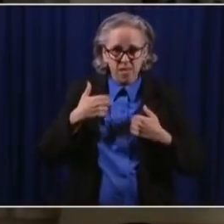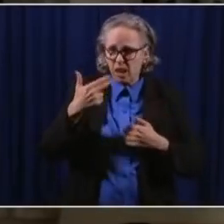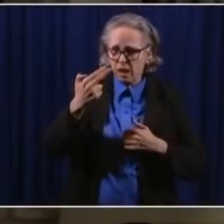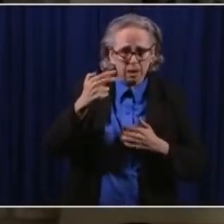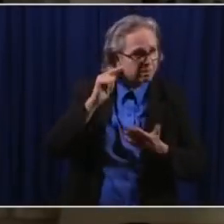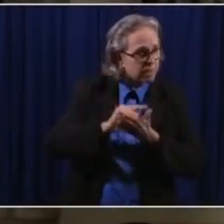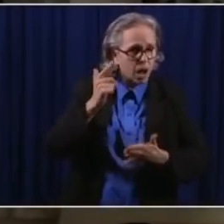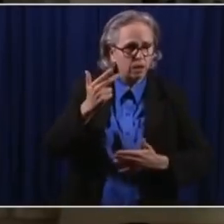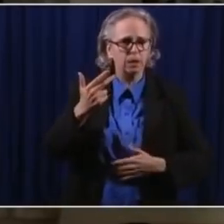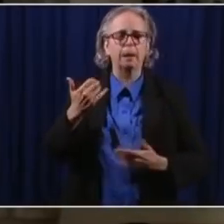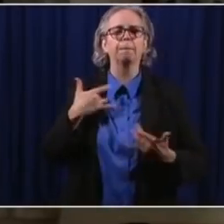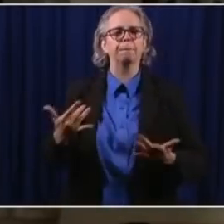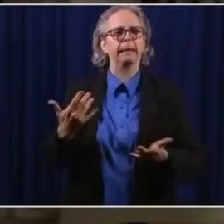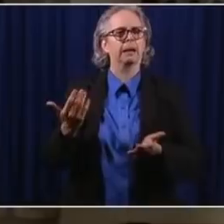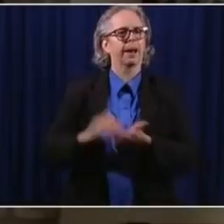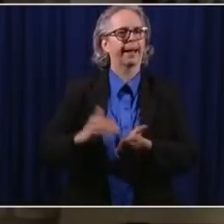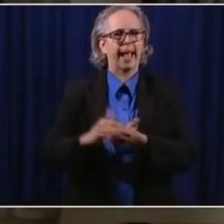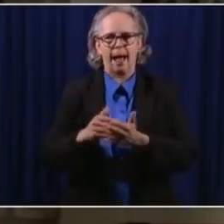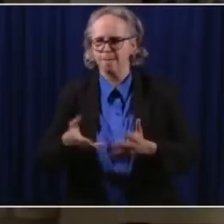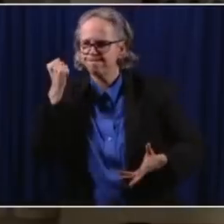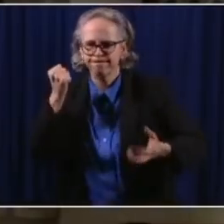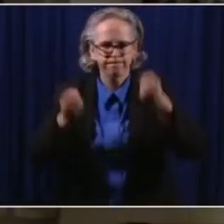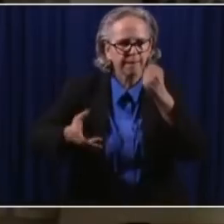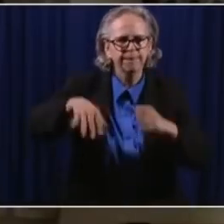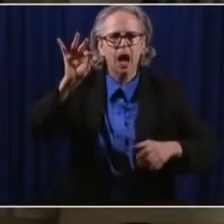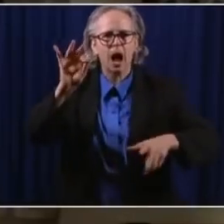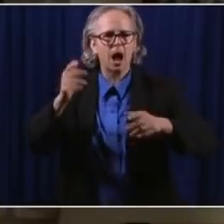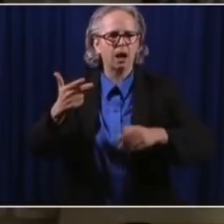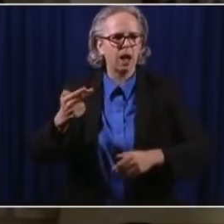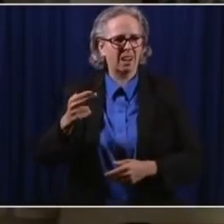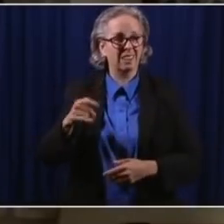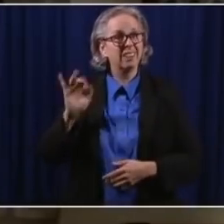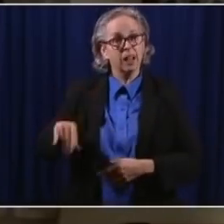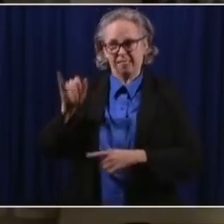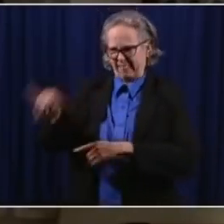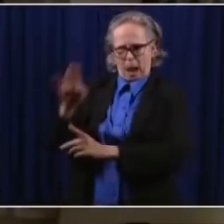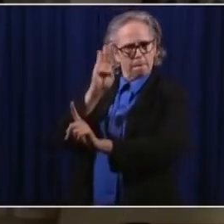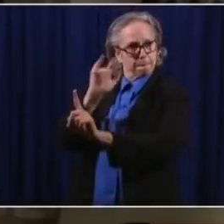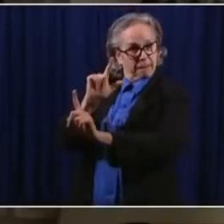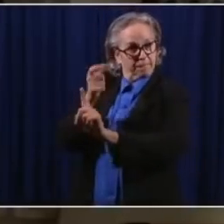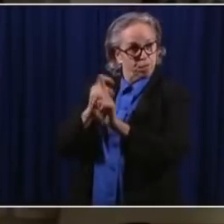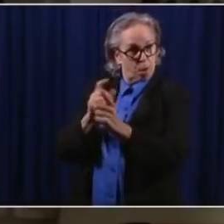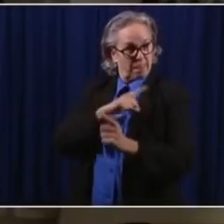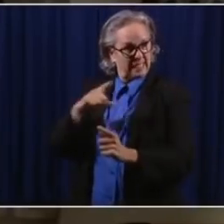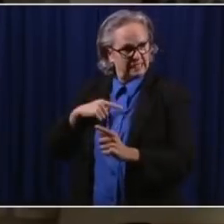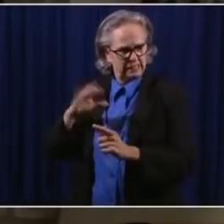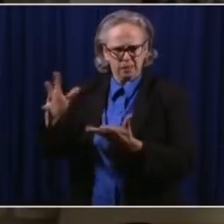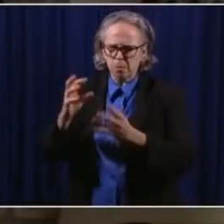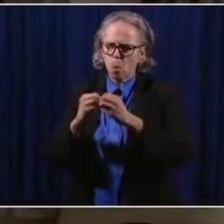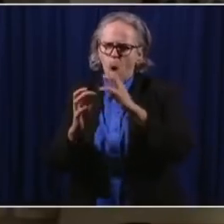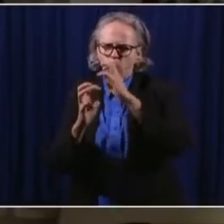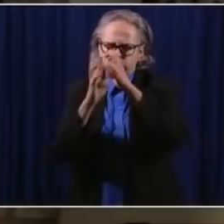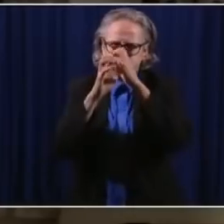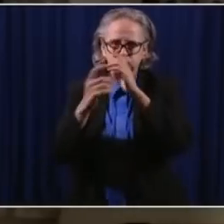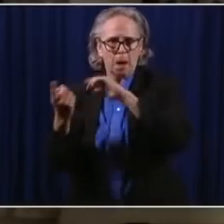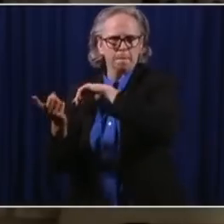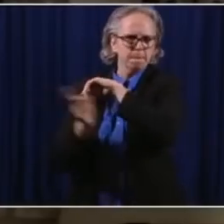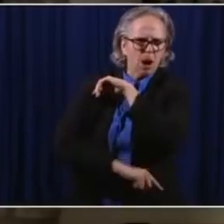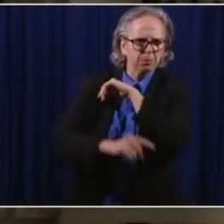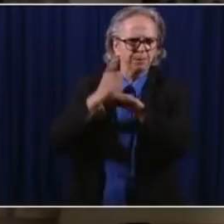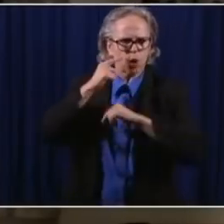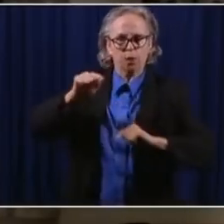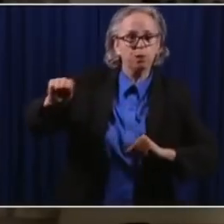to properly address felons who carry guns and use them to commit crimes allows these individuals to wreak havoc throughout